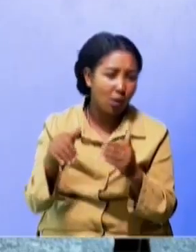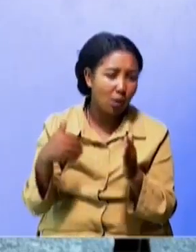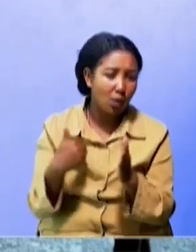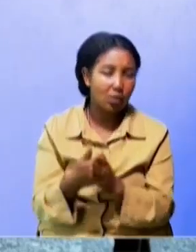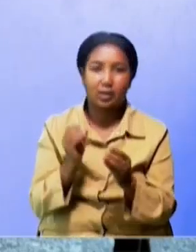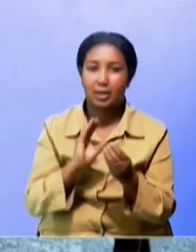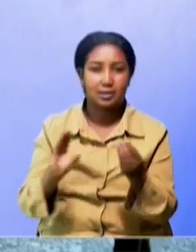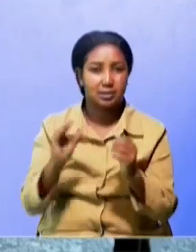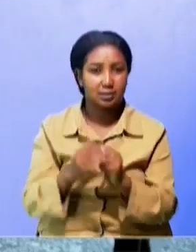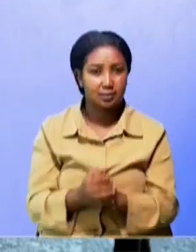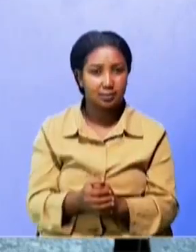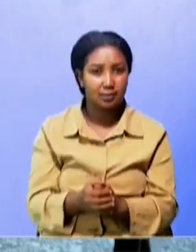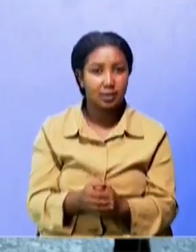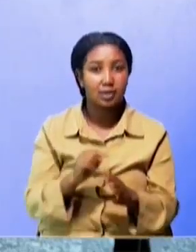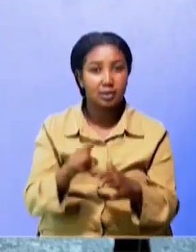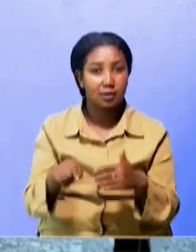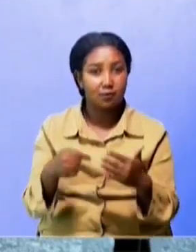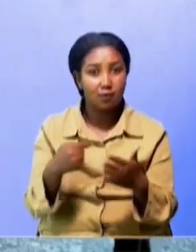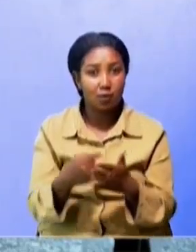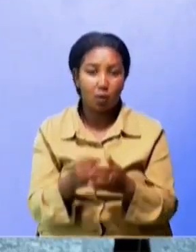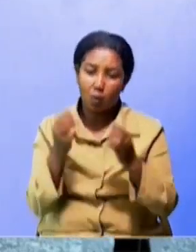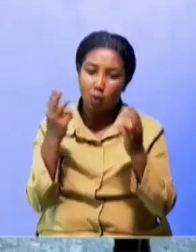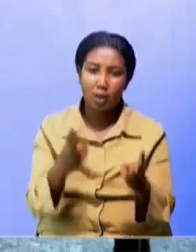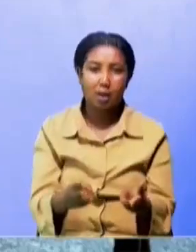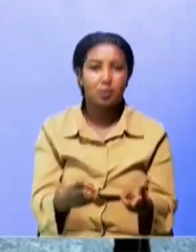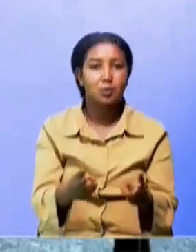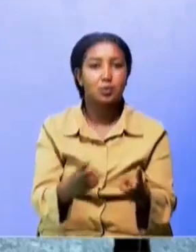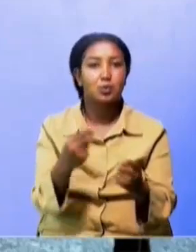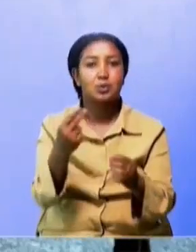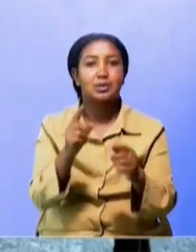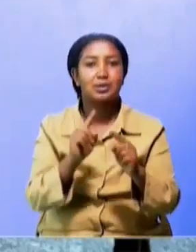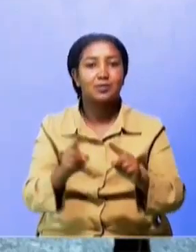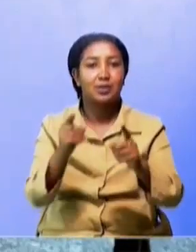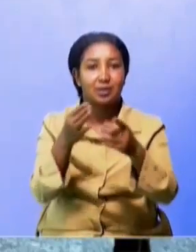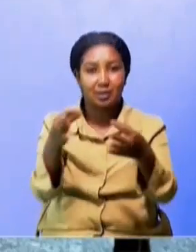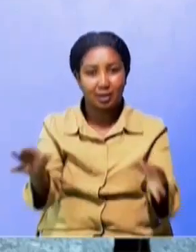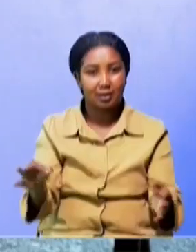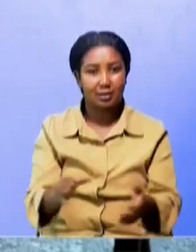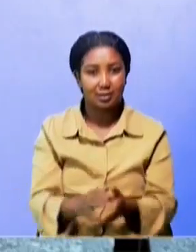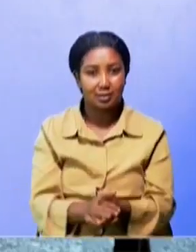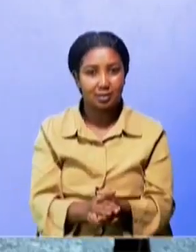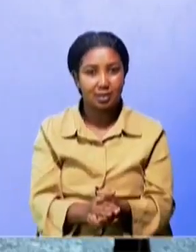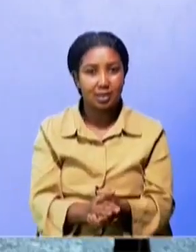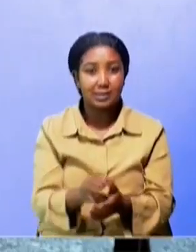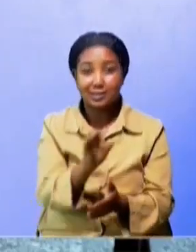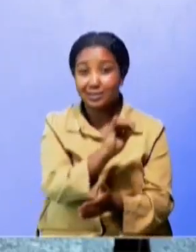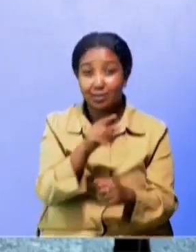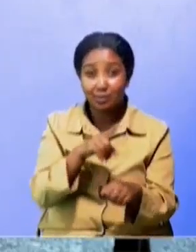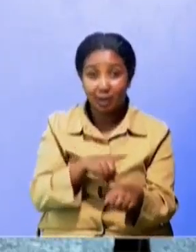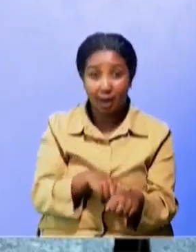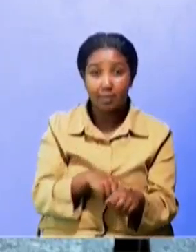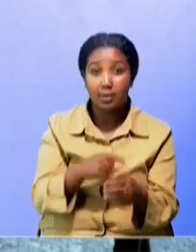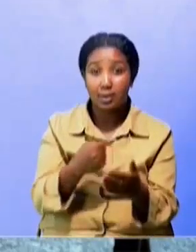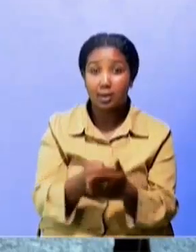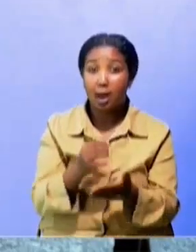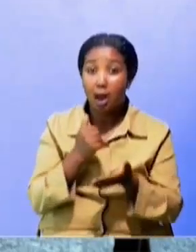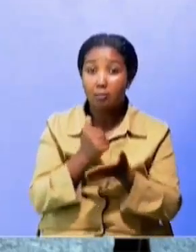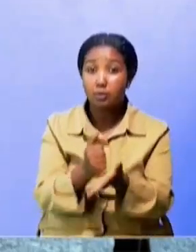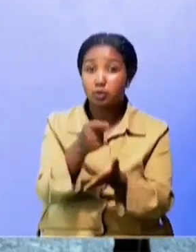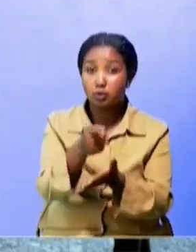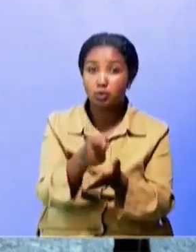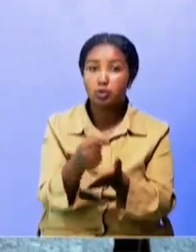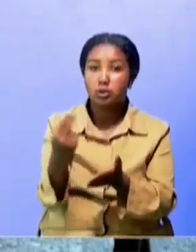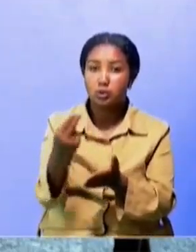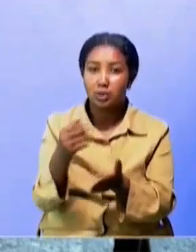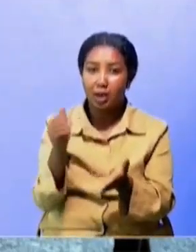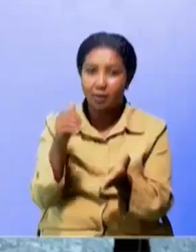cases. Therefore, you are welcome to use in different sentences. At the same time, it helps you while you are using